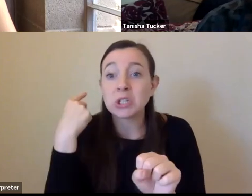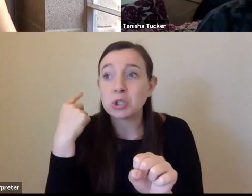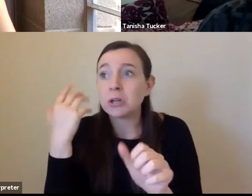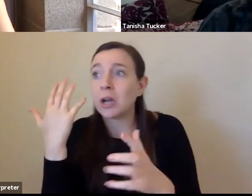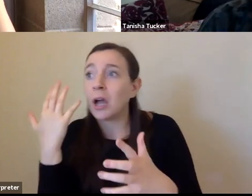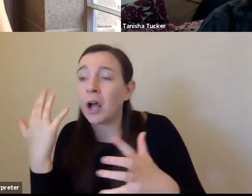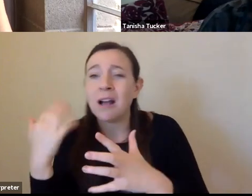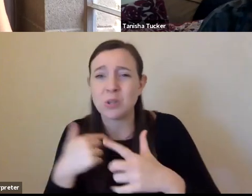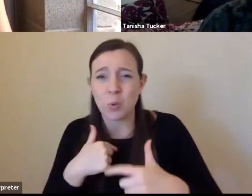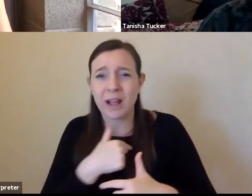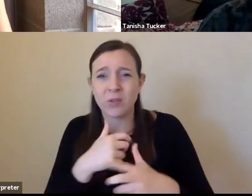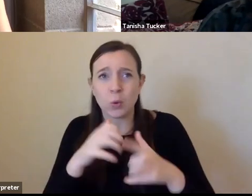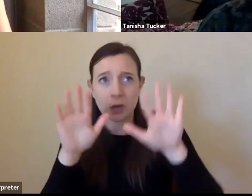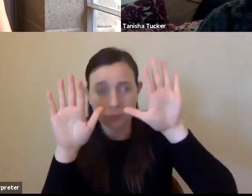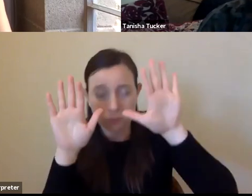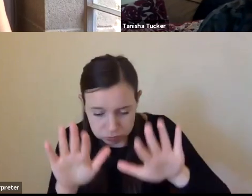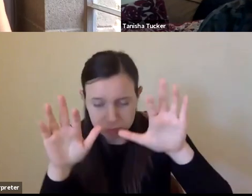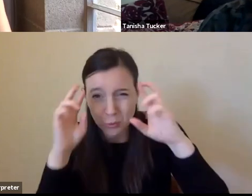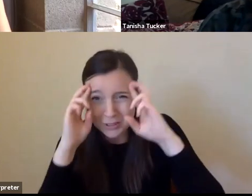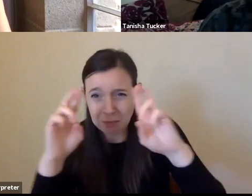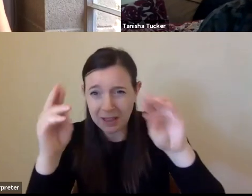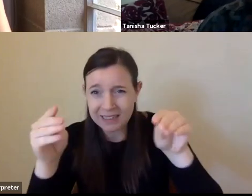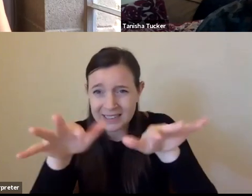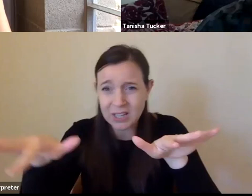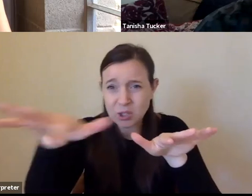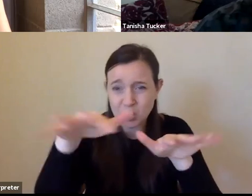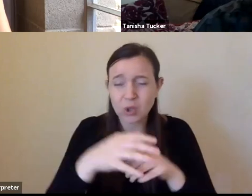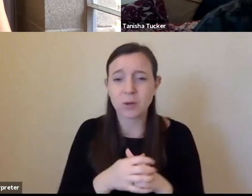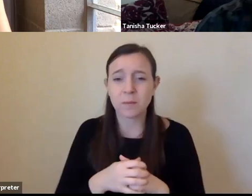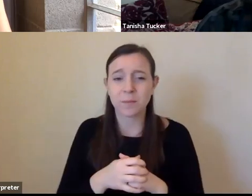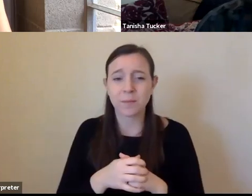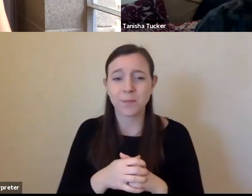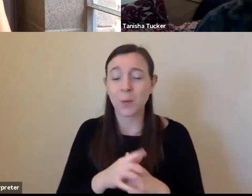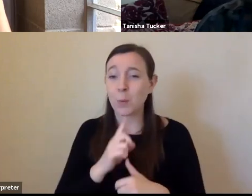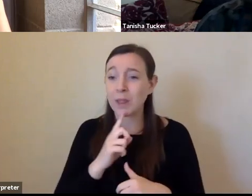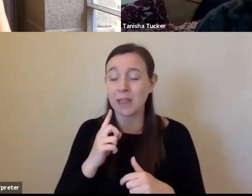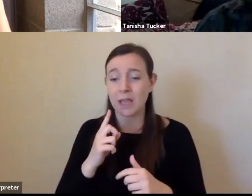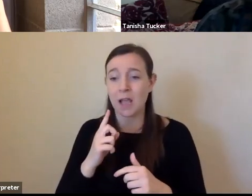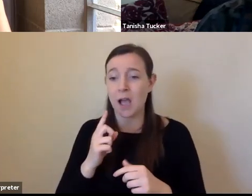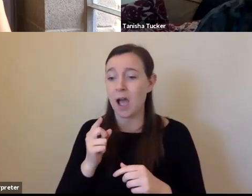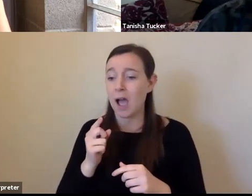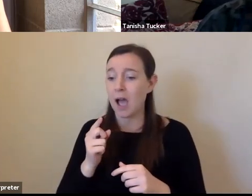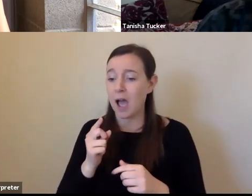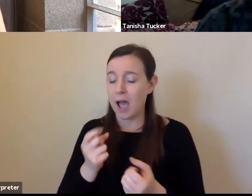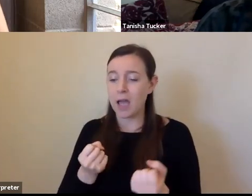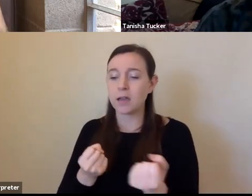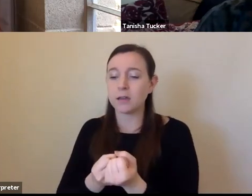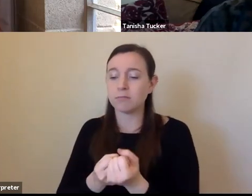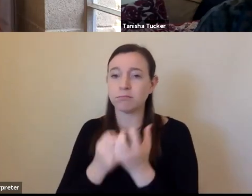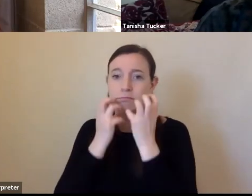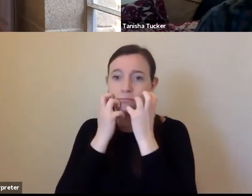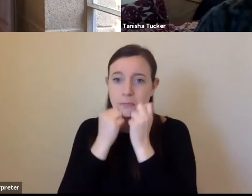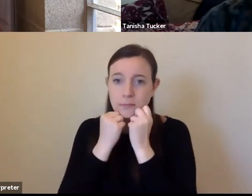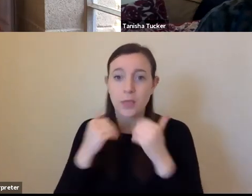definitely important. I feel like, because they are our future. Helping support them,